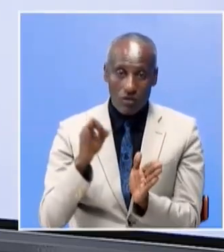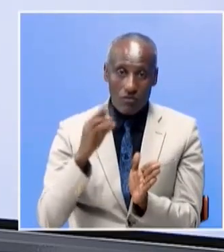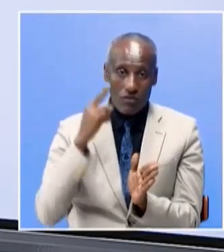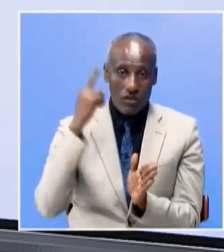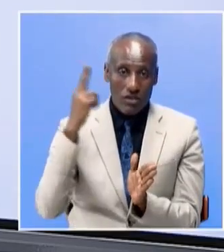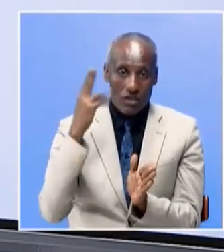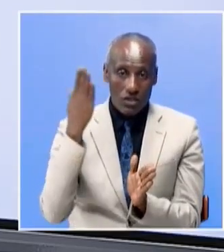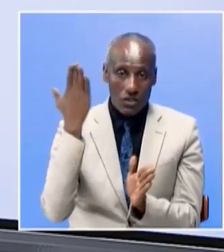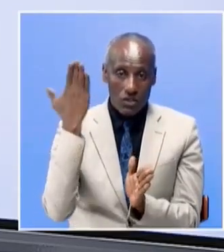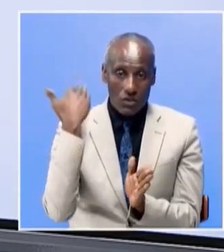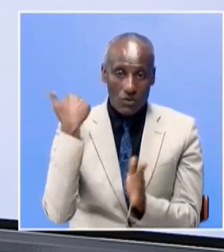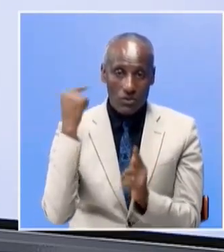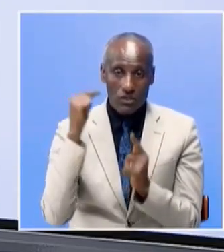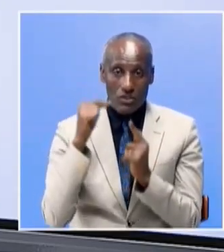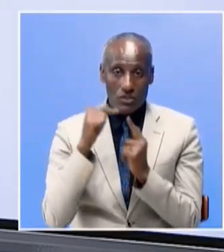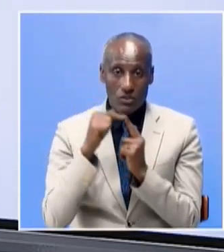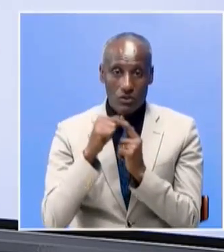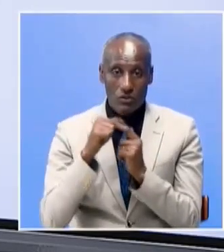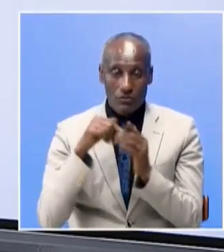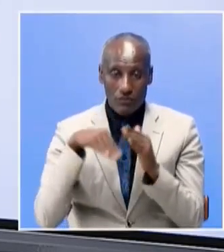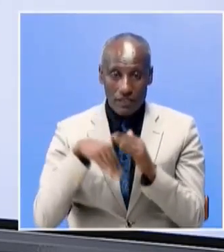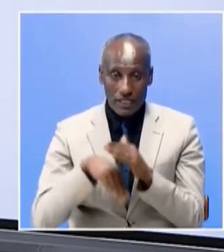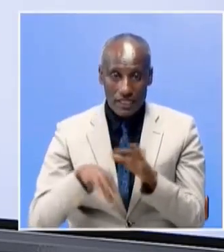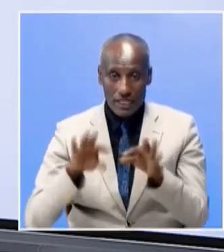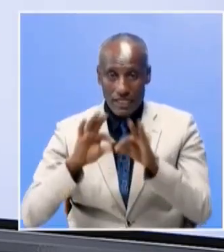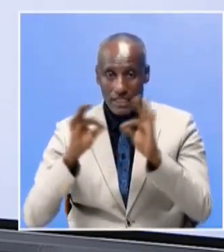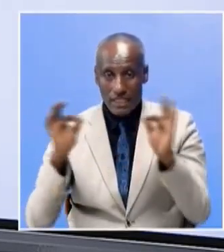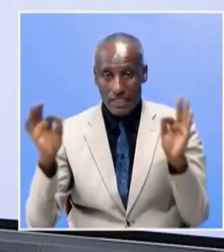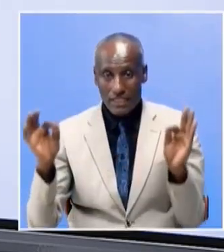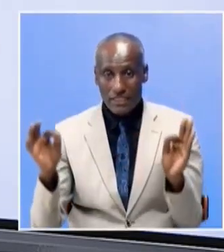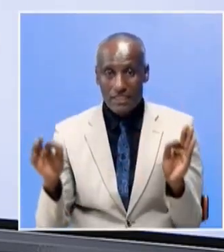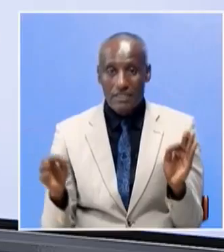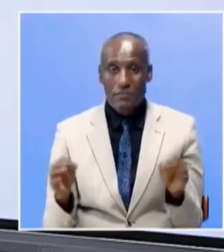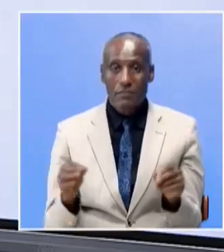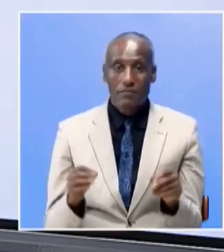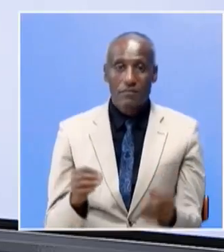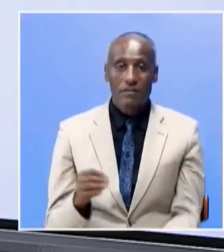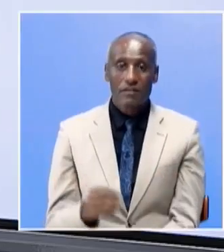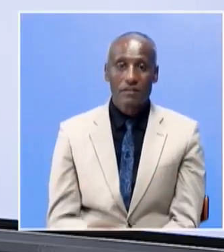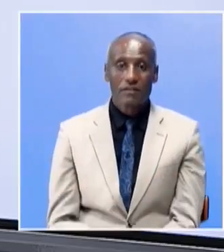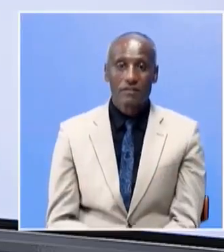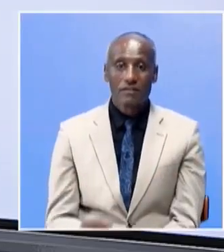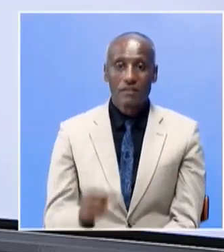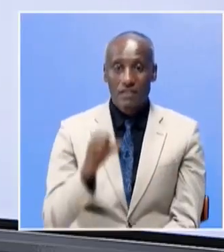tense? Yes, we can derive from this sentence. Okay?